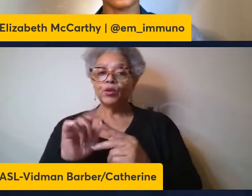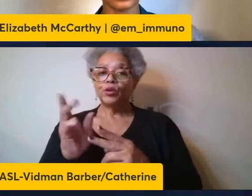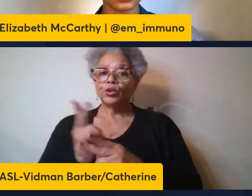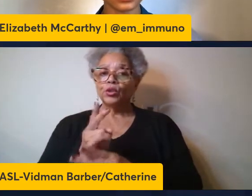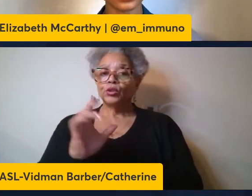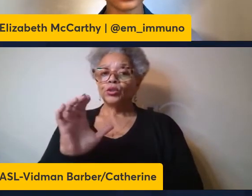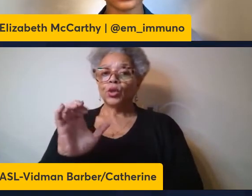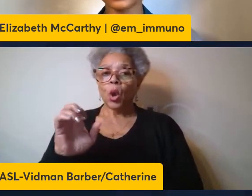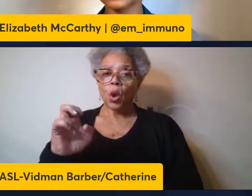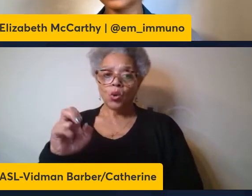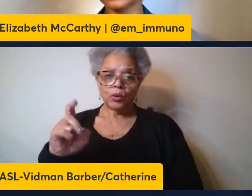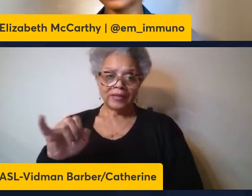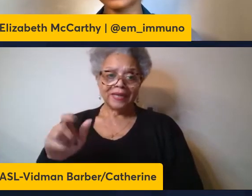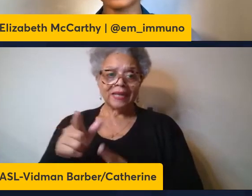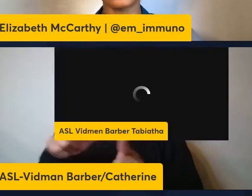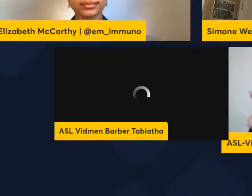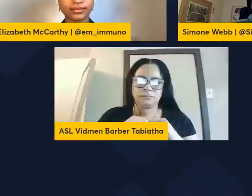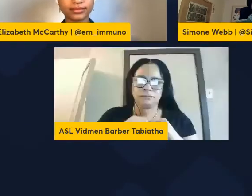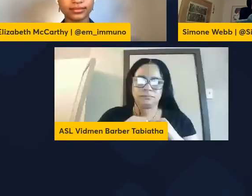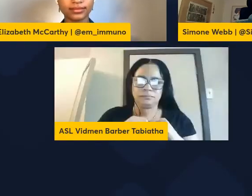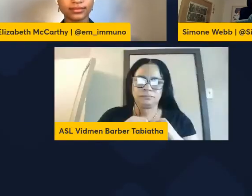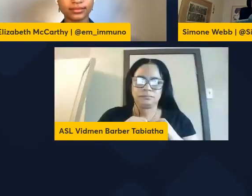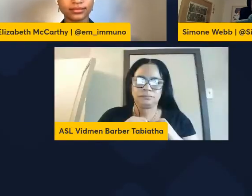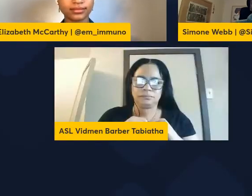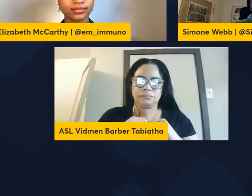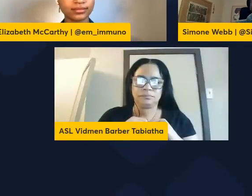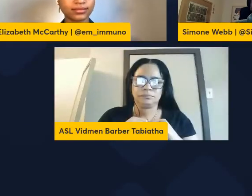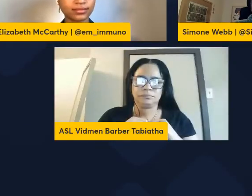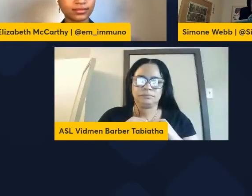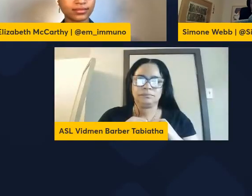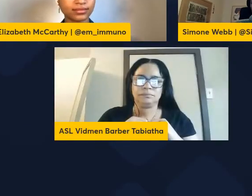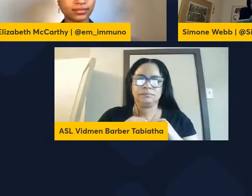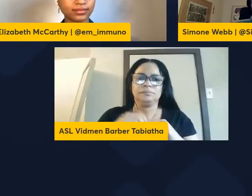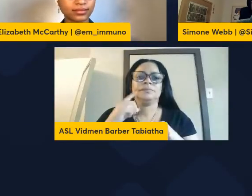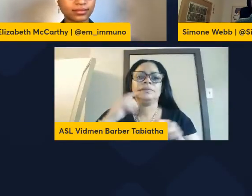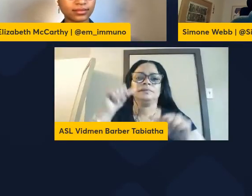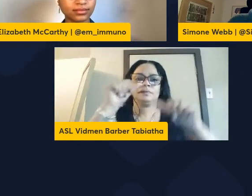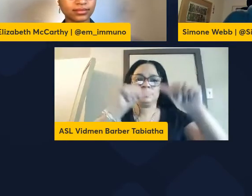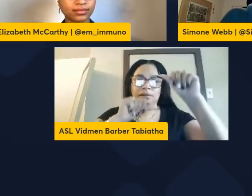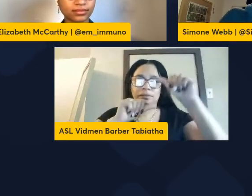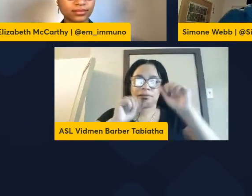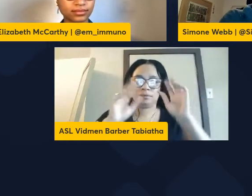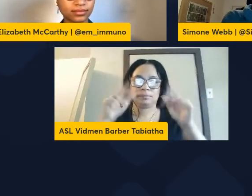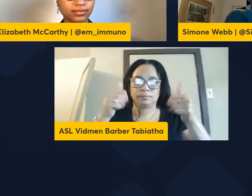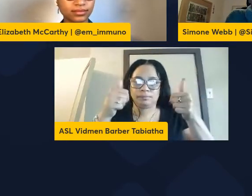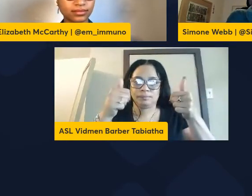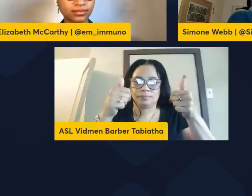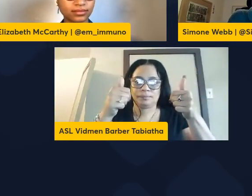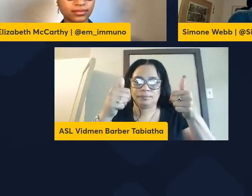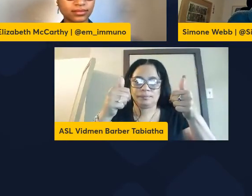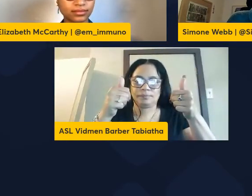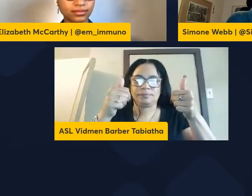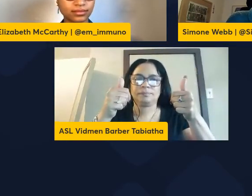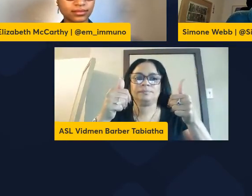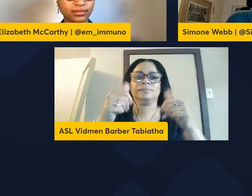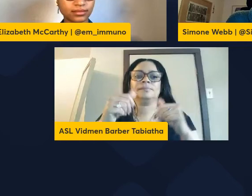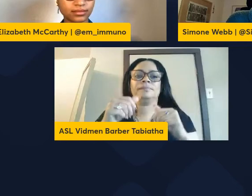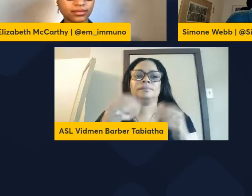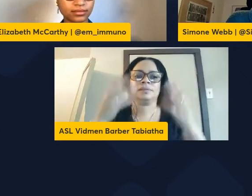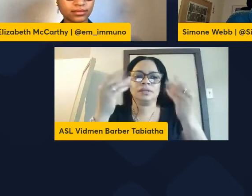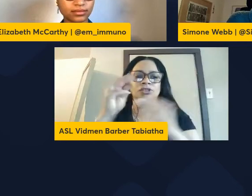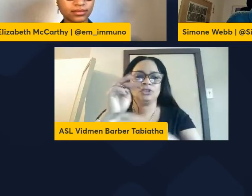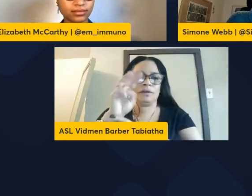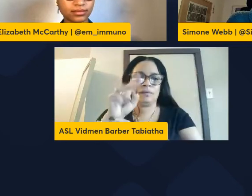or coding languages to apply to any sort of field, whether it's science or software engineering and things like